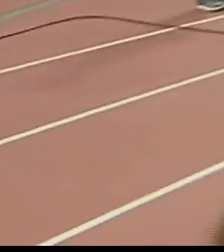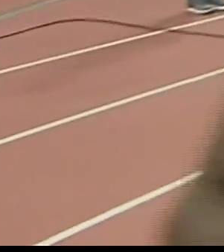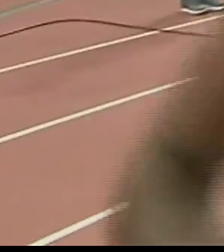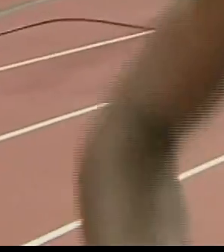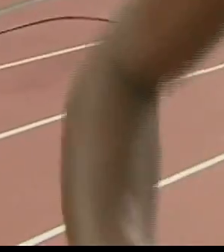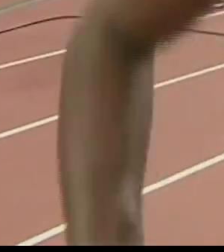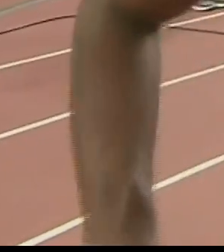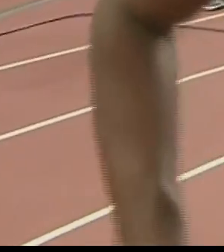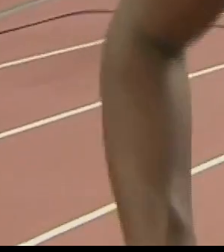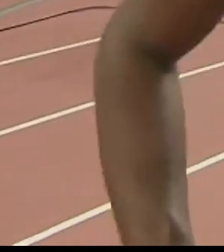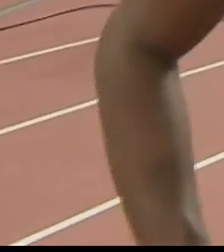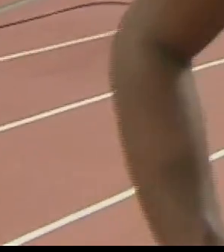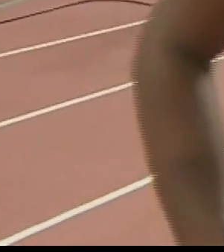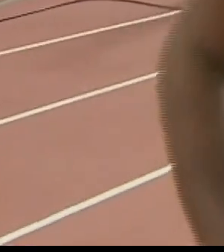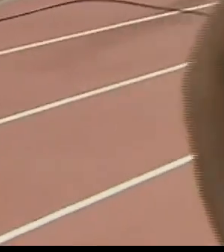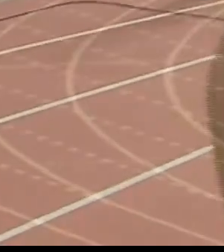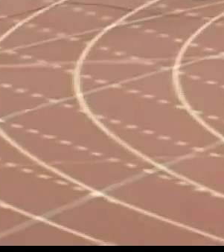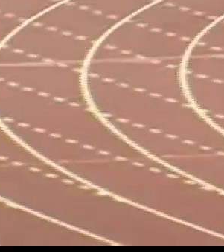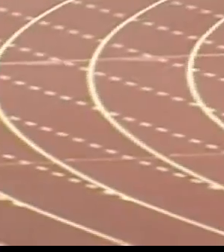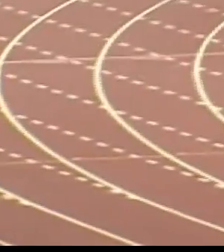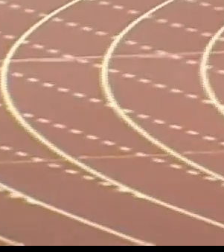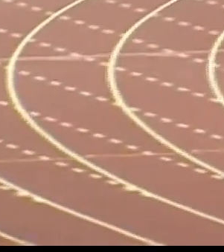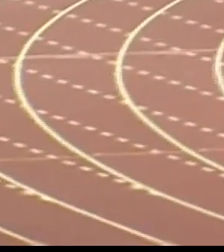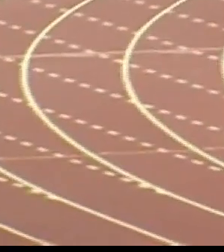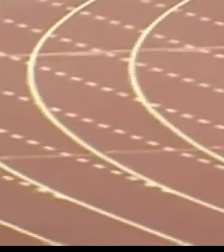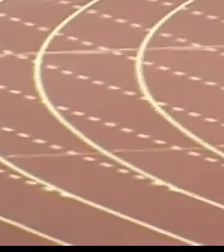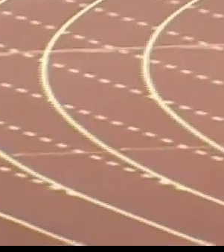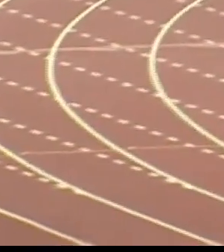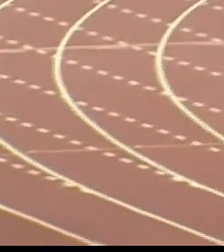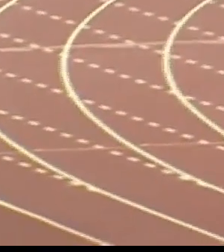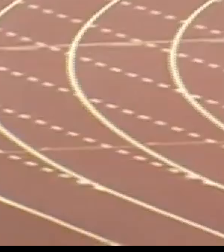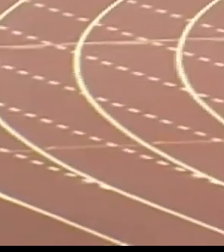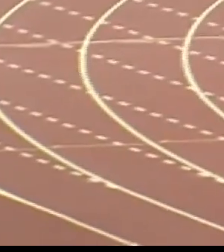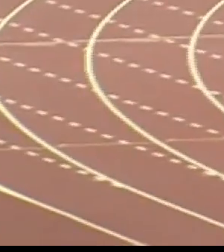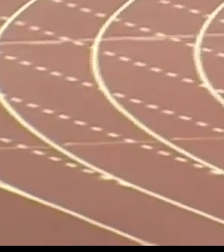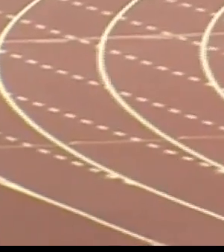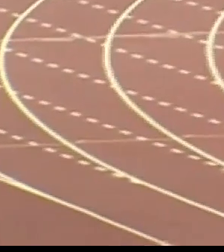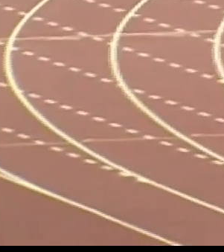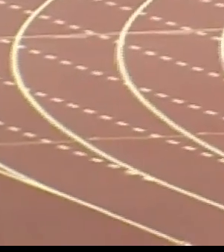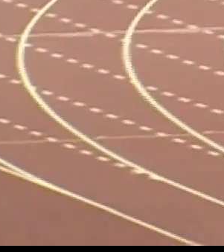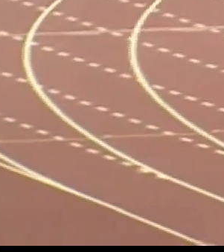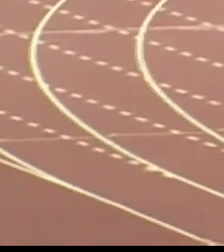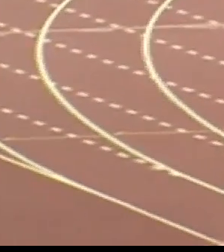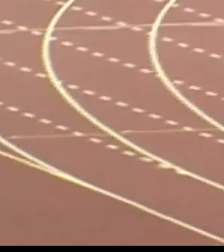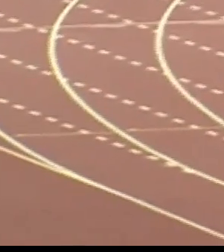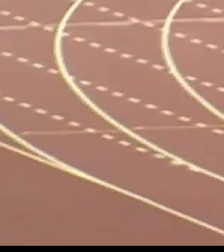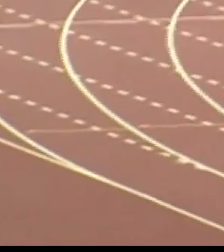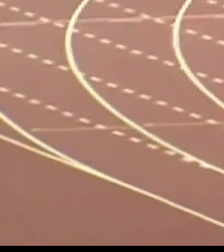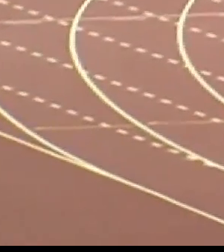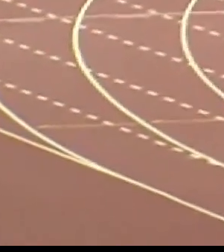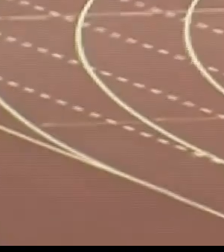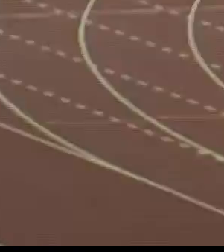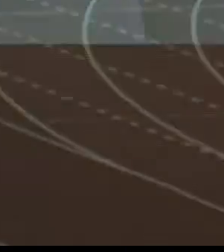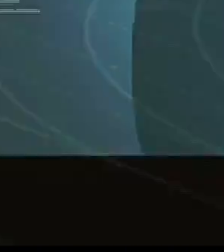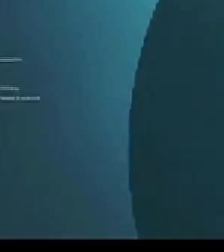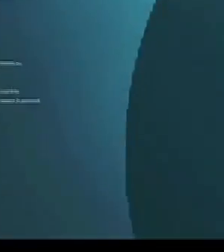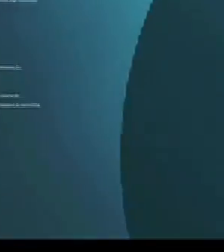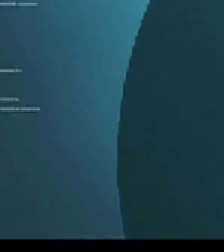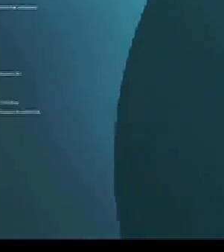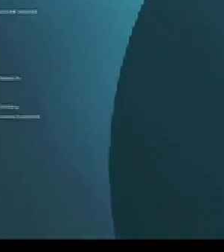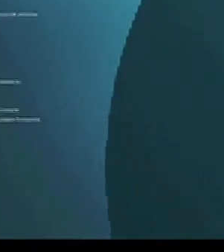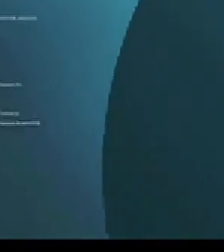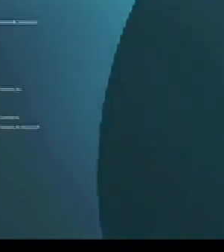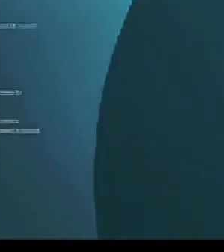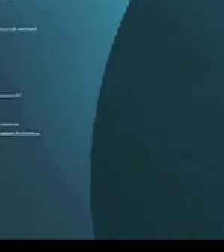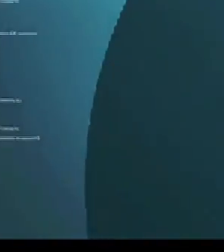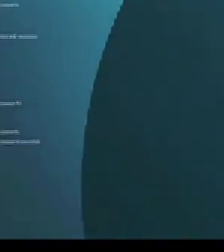Shawnee Miller goes after a medal. The Bahamas tonight. The National Report starts right now.